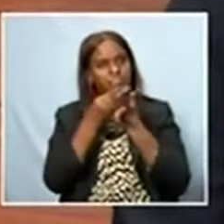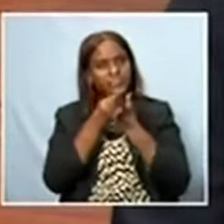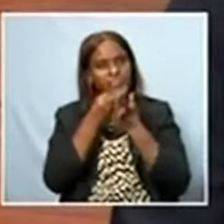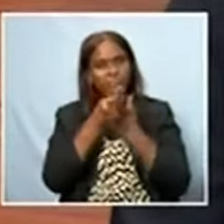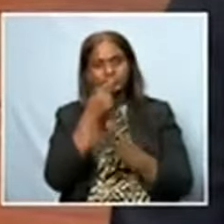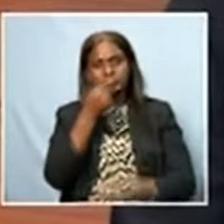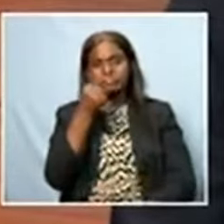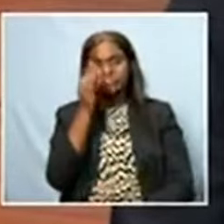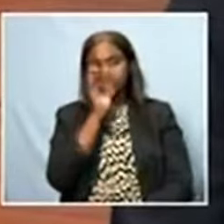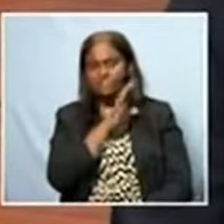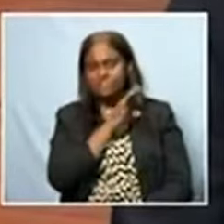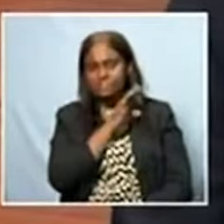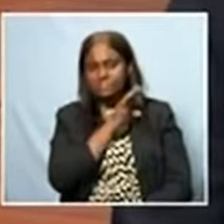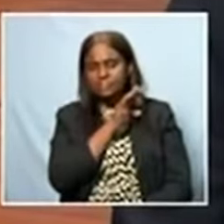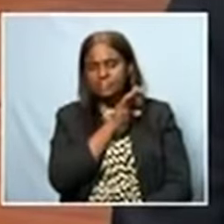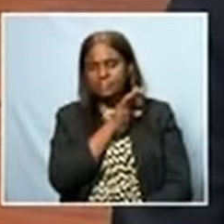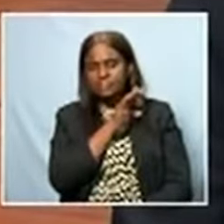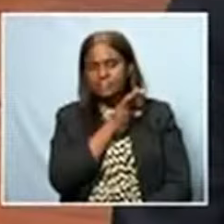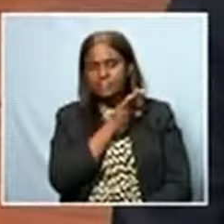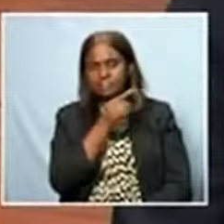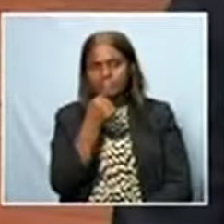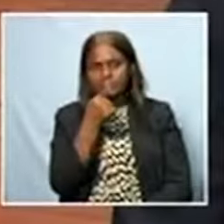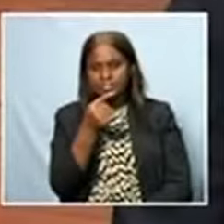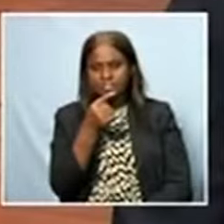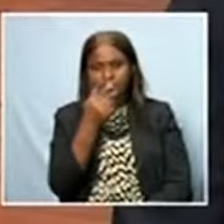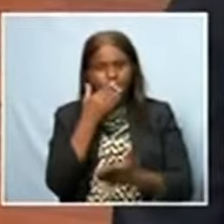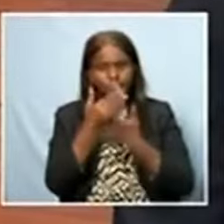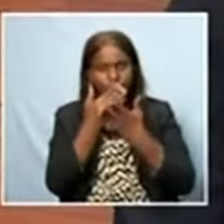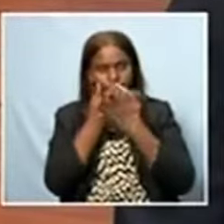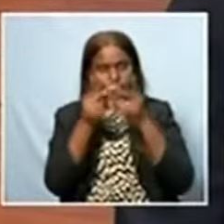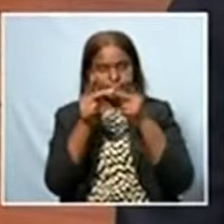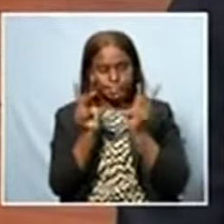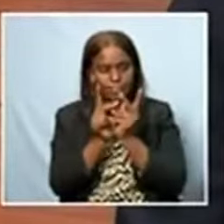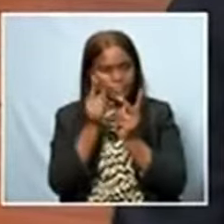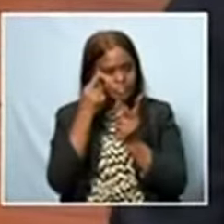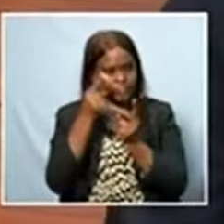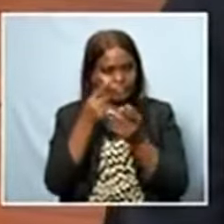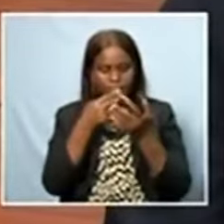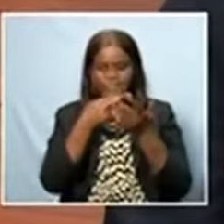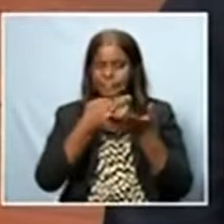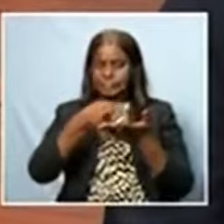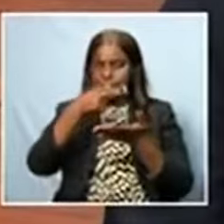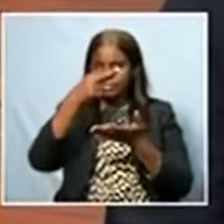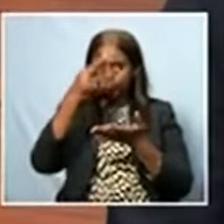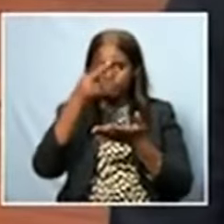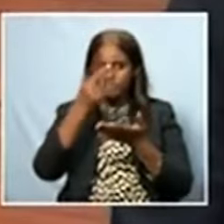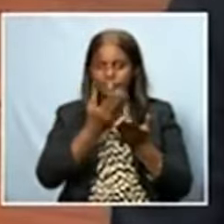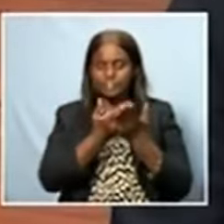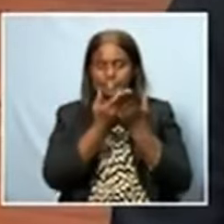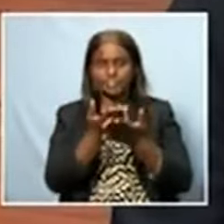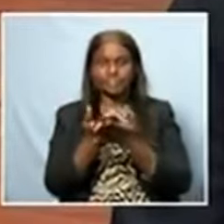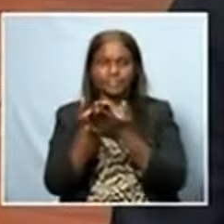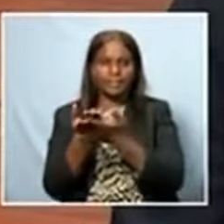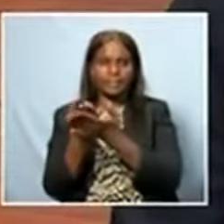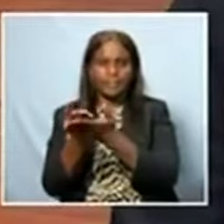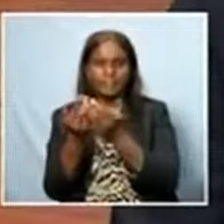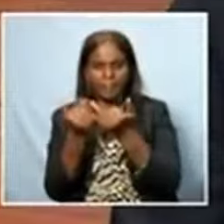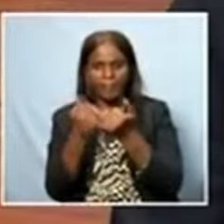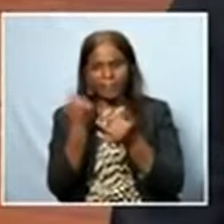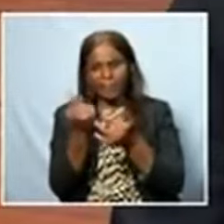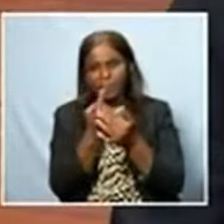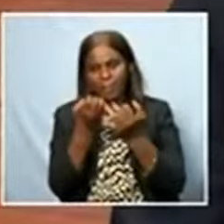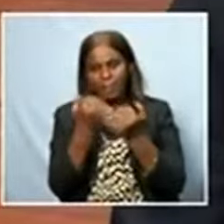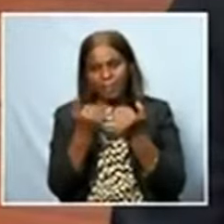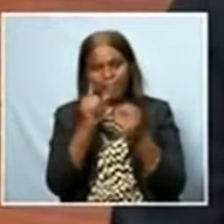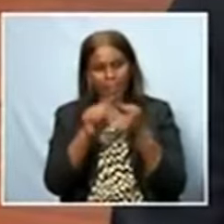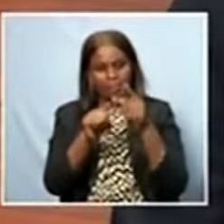that it's a fertile ground for raising some resources. Now, I wanted to find